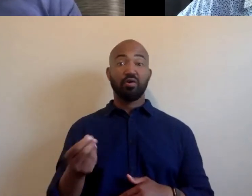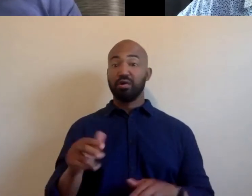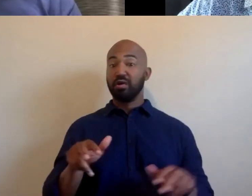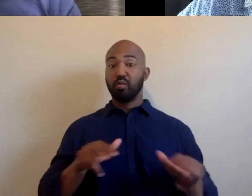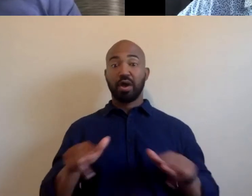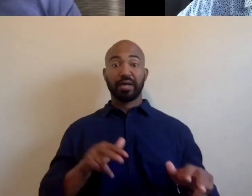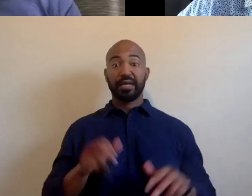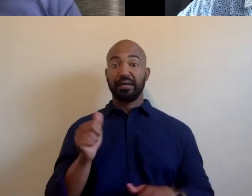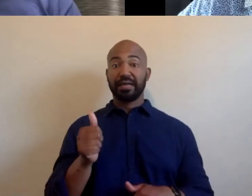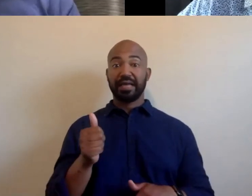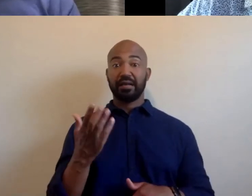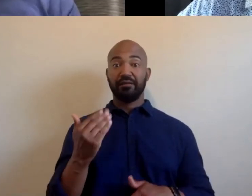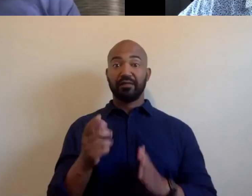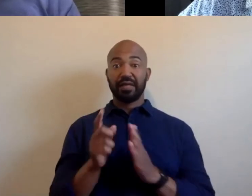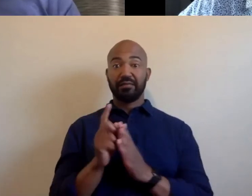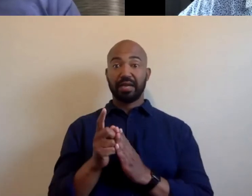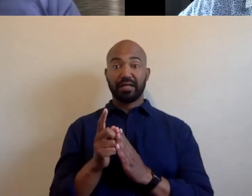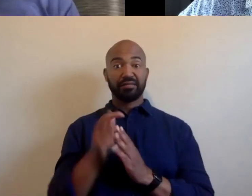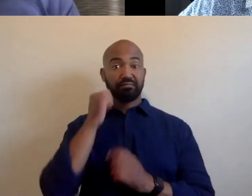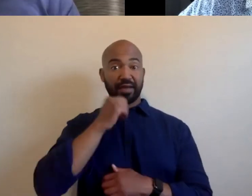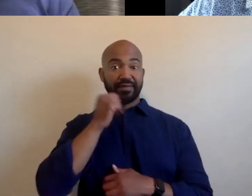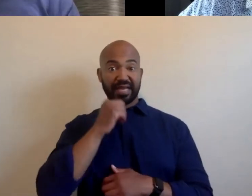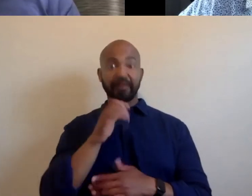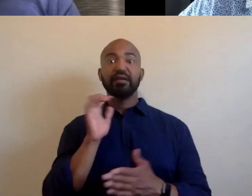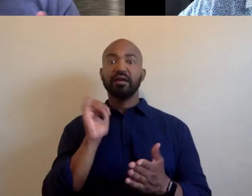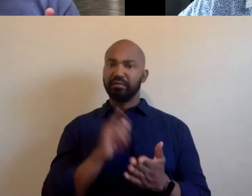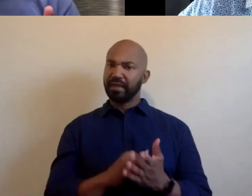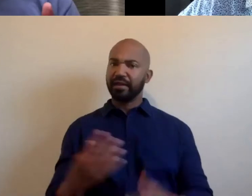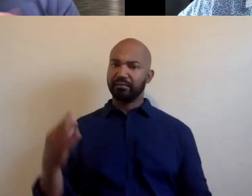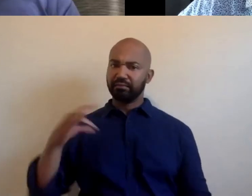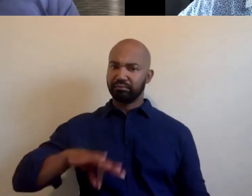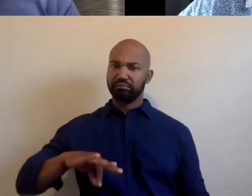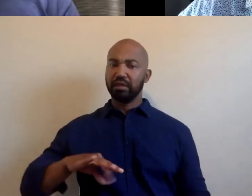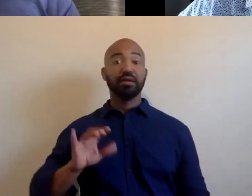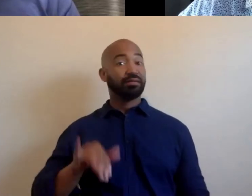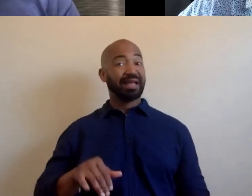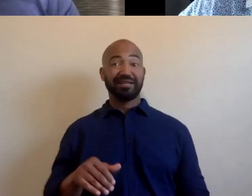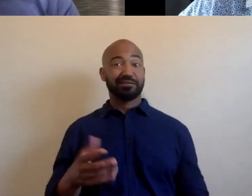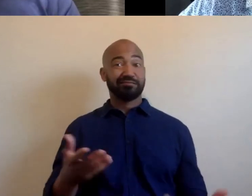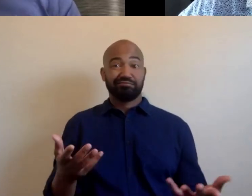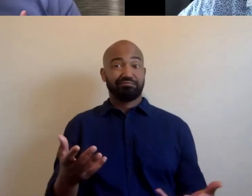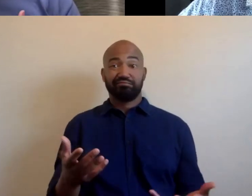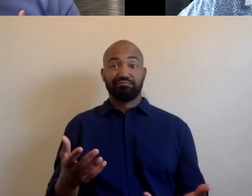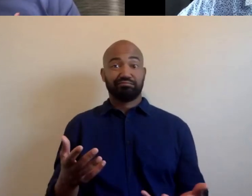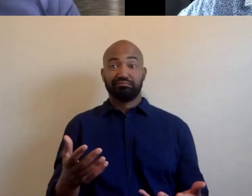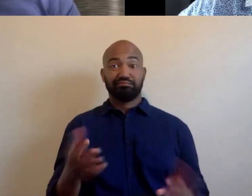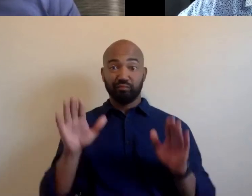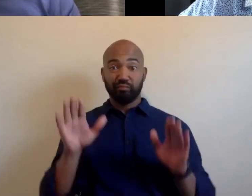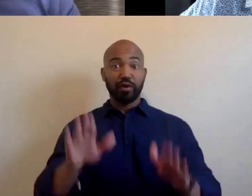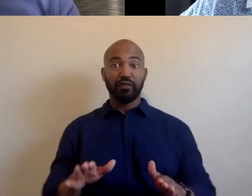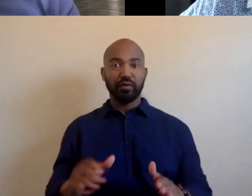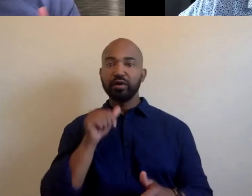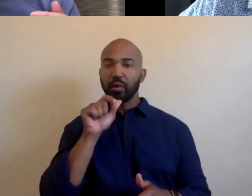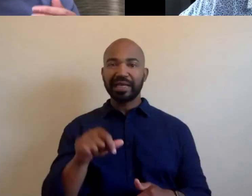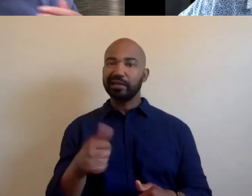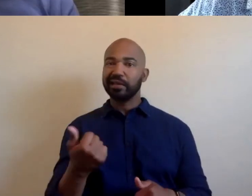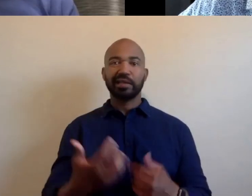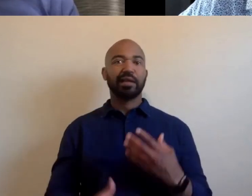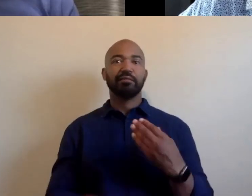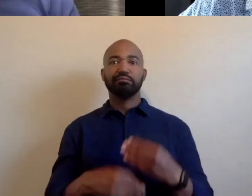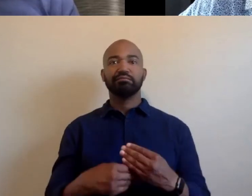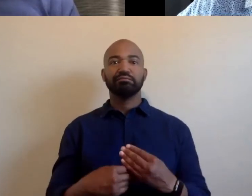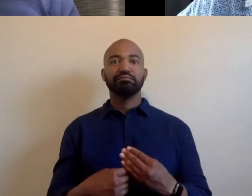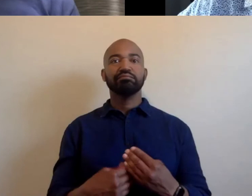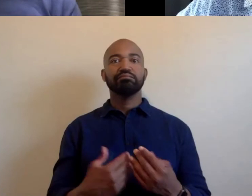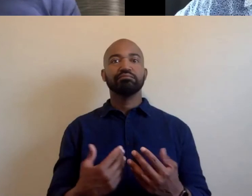minutes a day, that counts. And that's a great option. You don't need anything special. Just make sure that you're not going out there in